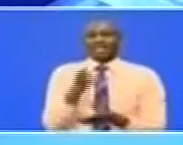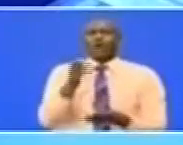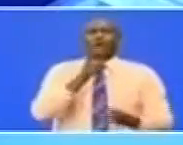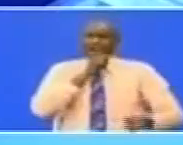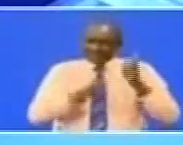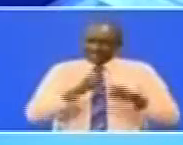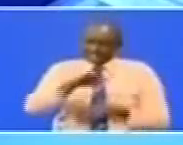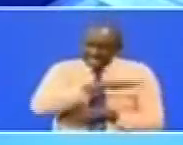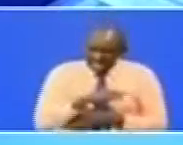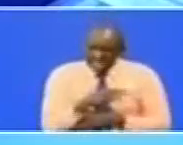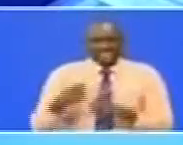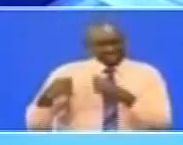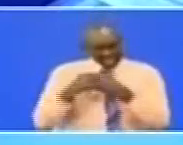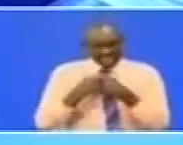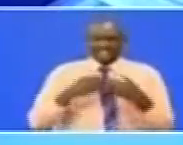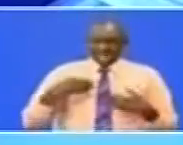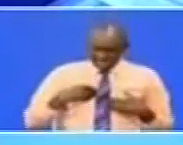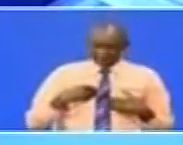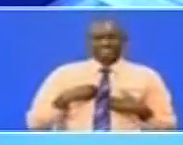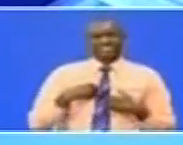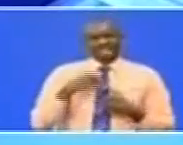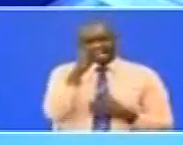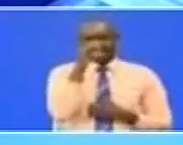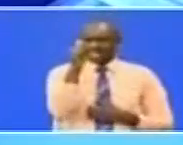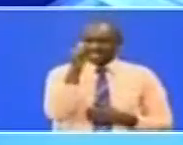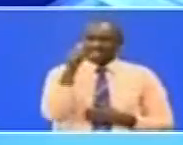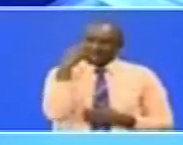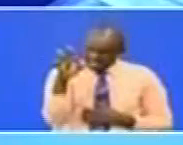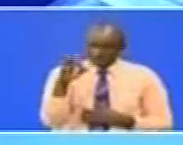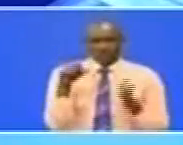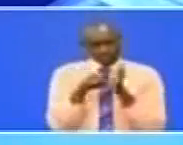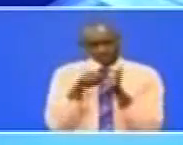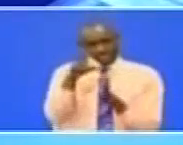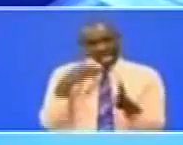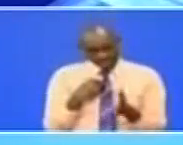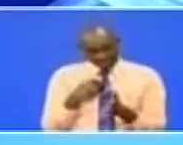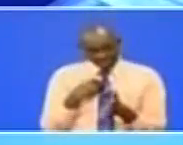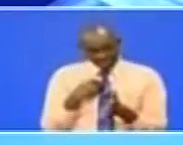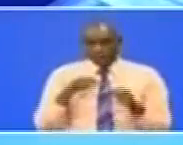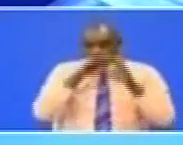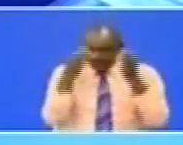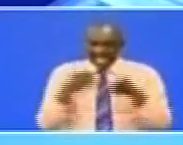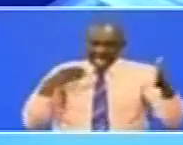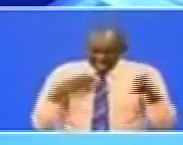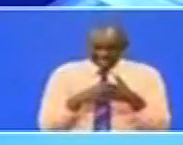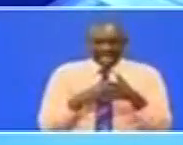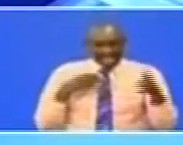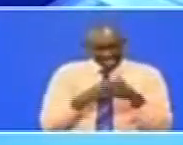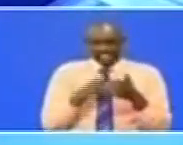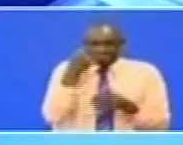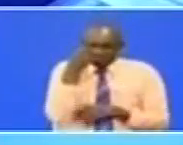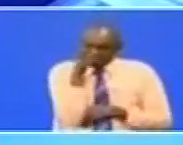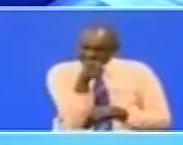In athletics challenges have continued to rock the International Association of Athletics Federation, IAAF, since the World Anti-Doping Agency report on